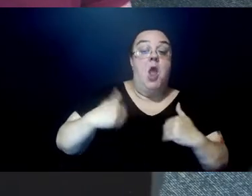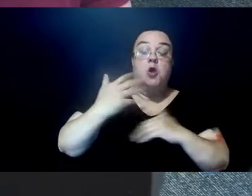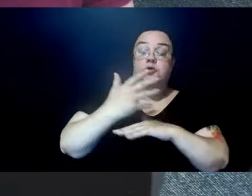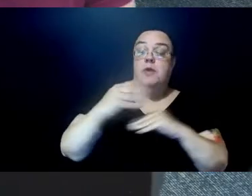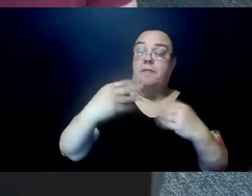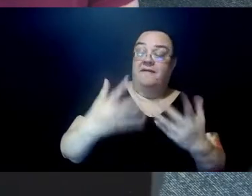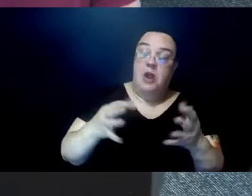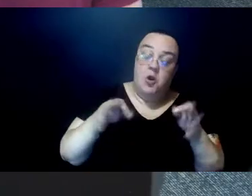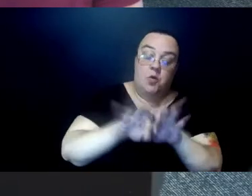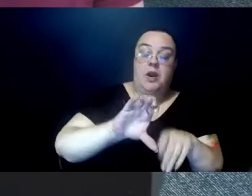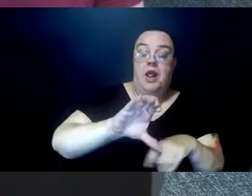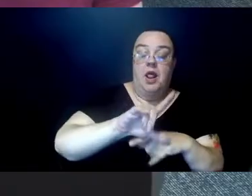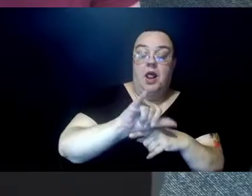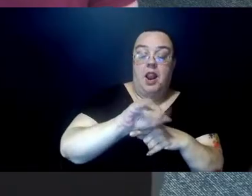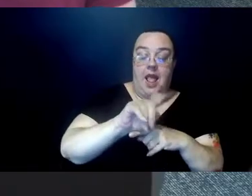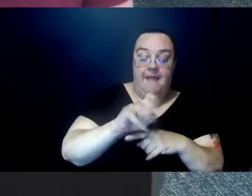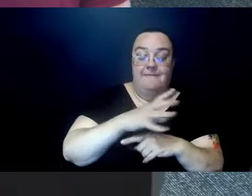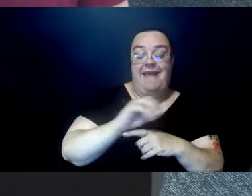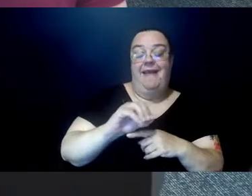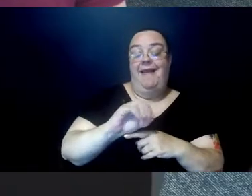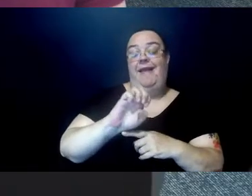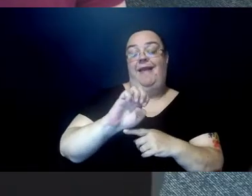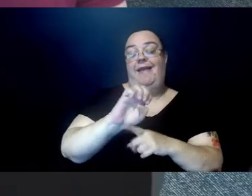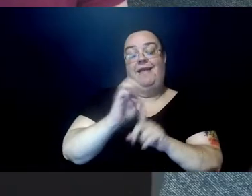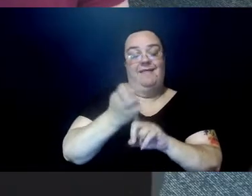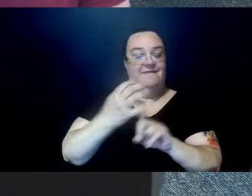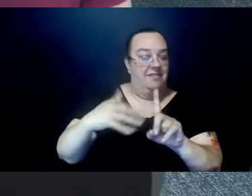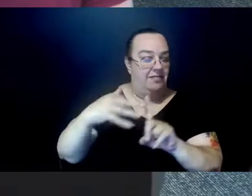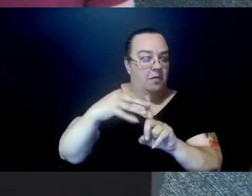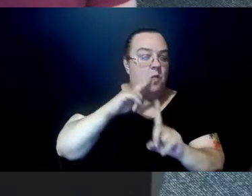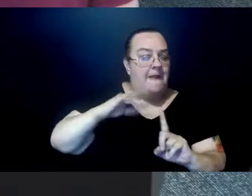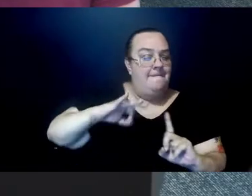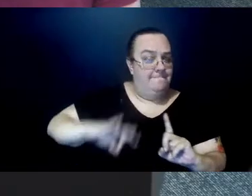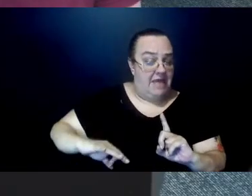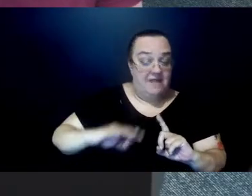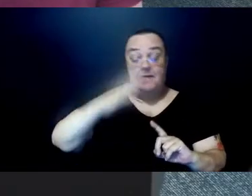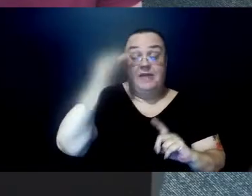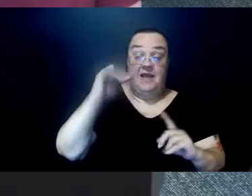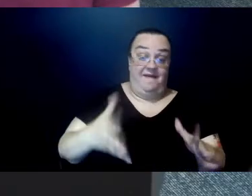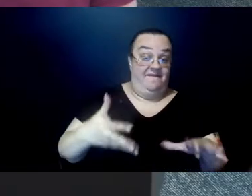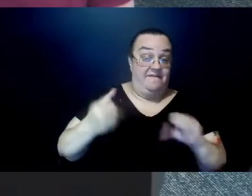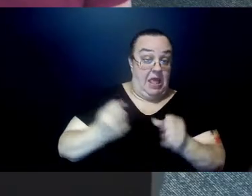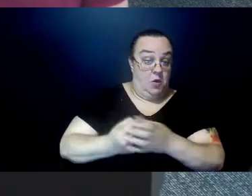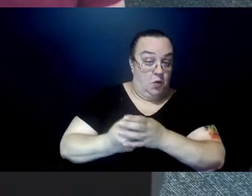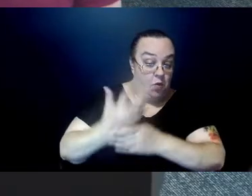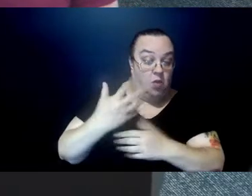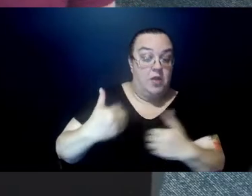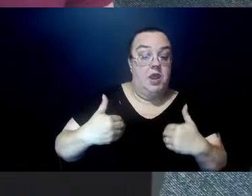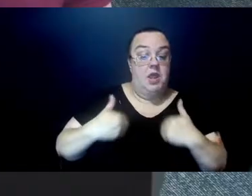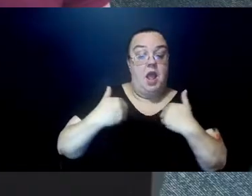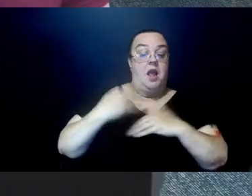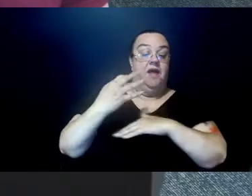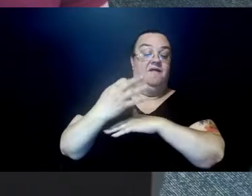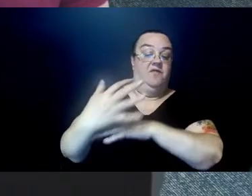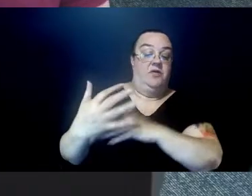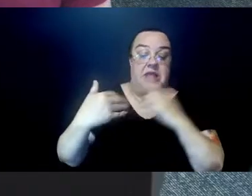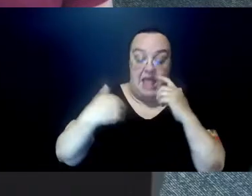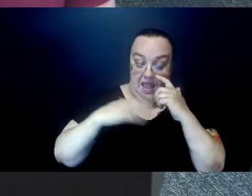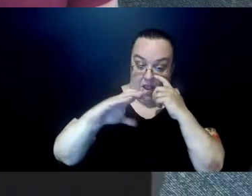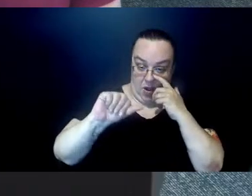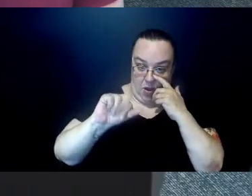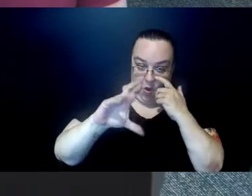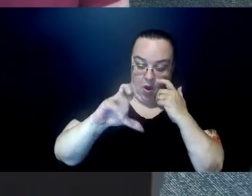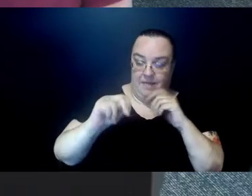and ecological benefits. Because of their rapid growth, young forests sequester carbon at a much higher rate than